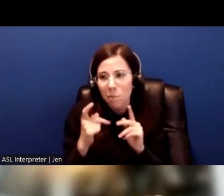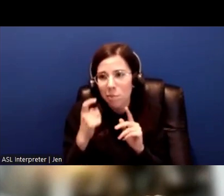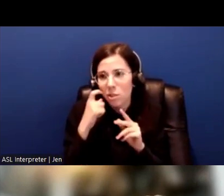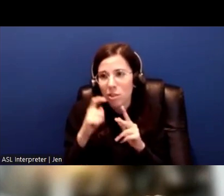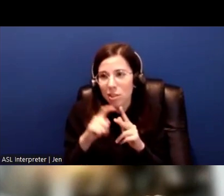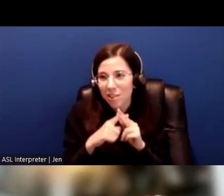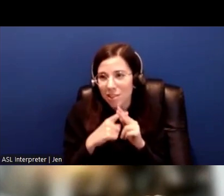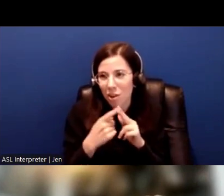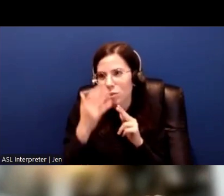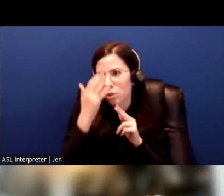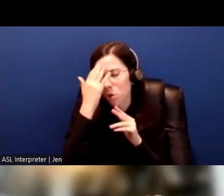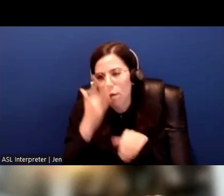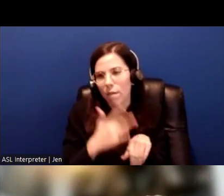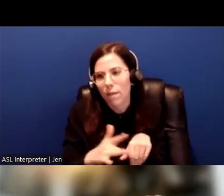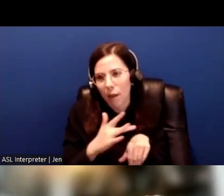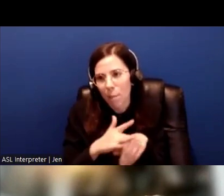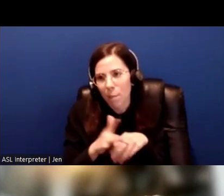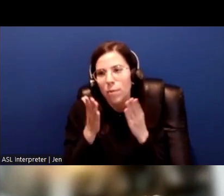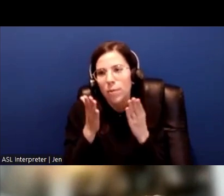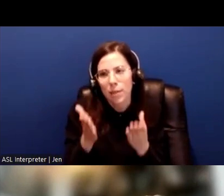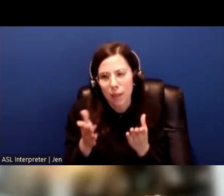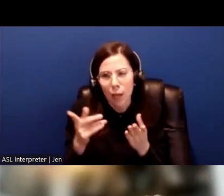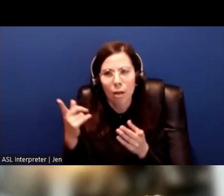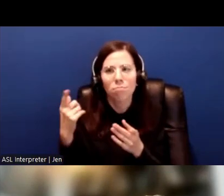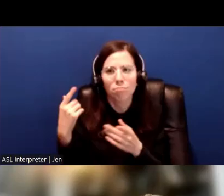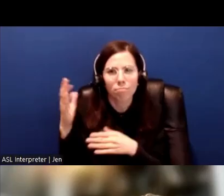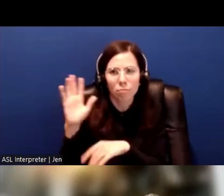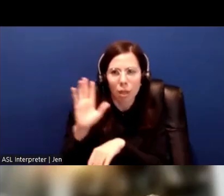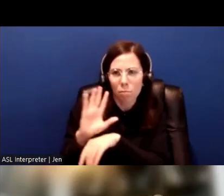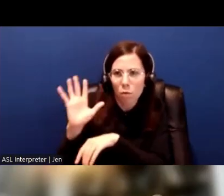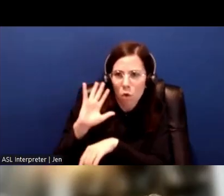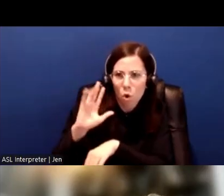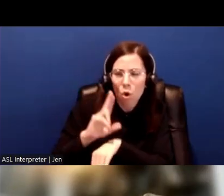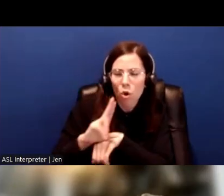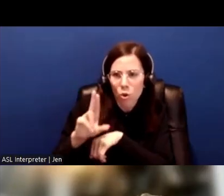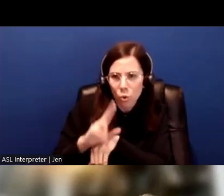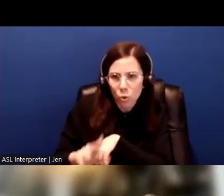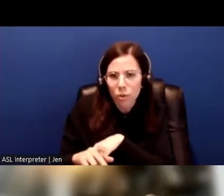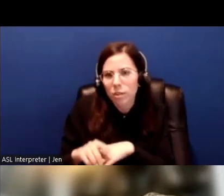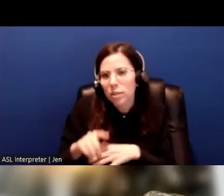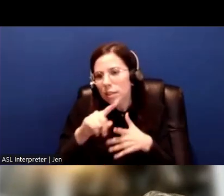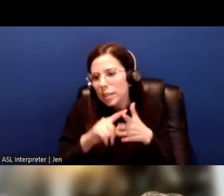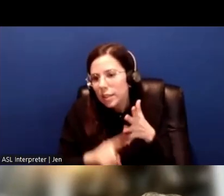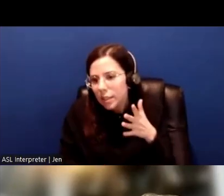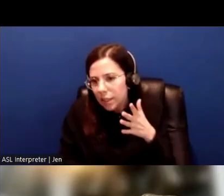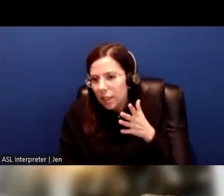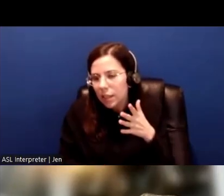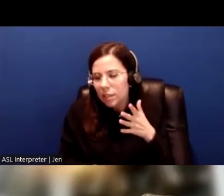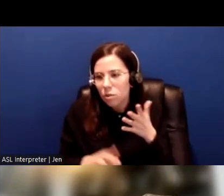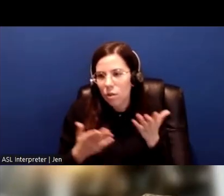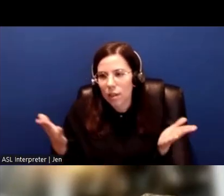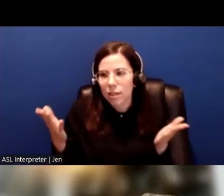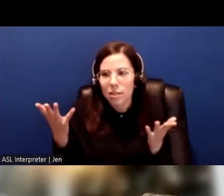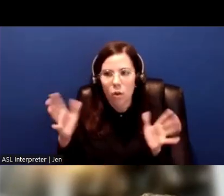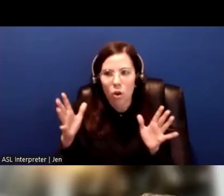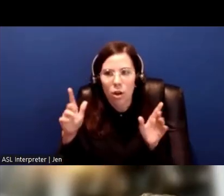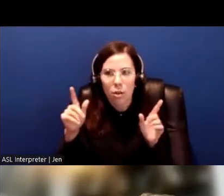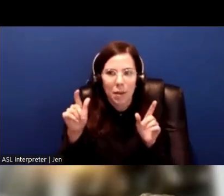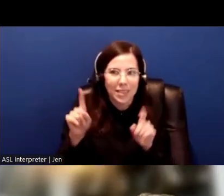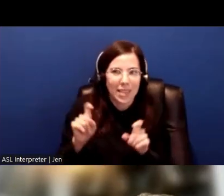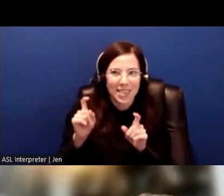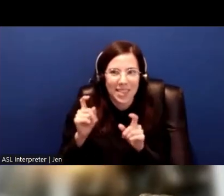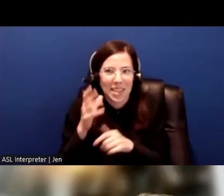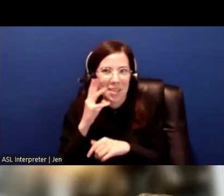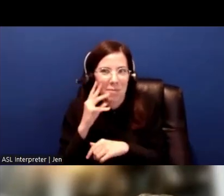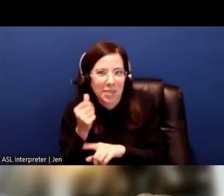to know that they're there and that they've been used before, that these are arguments that have been tried out. And so you're not